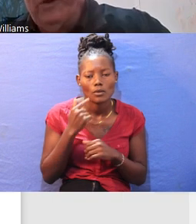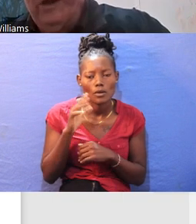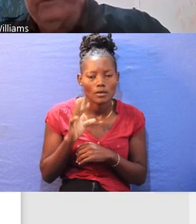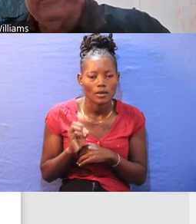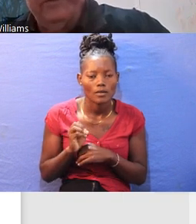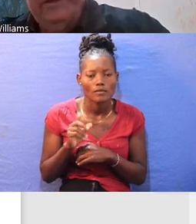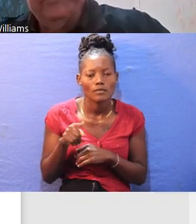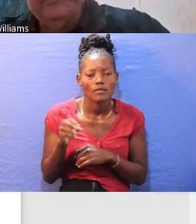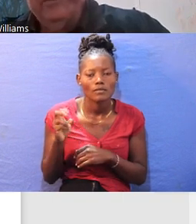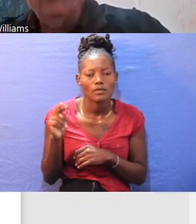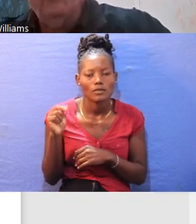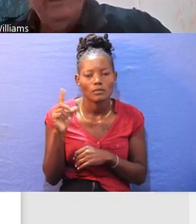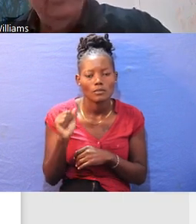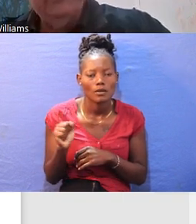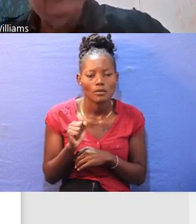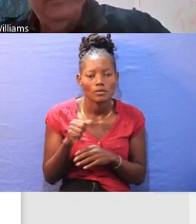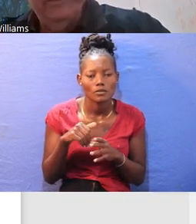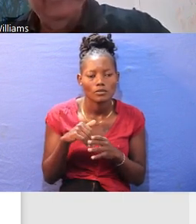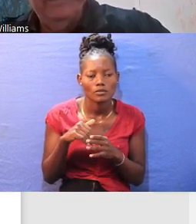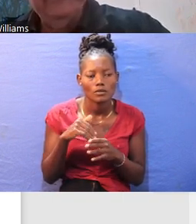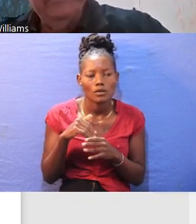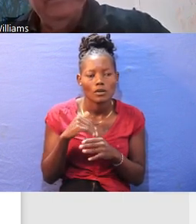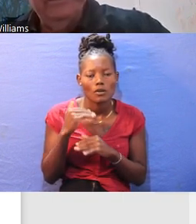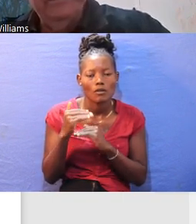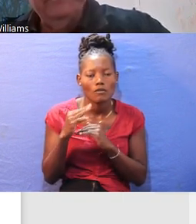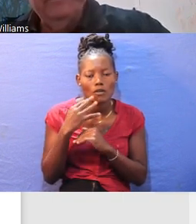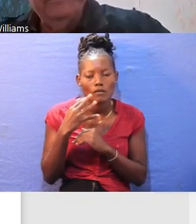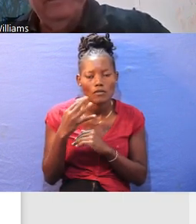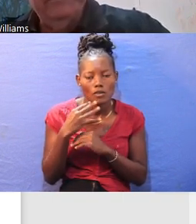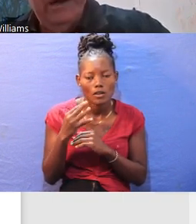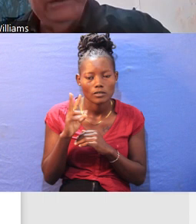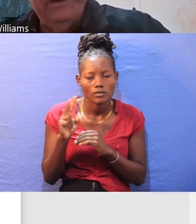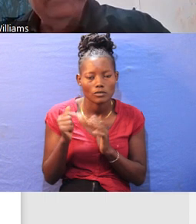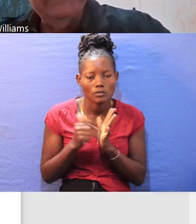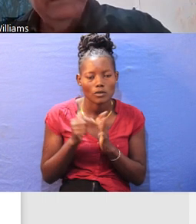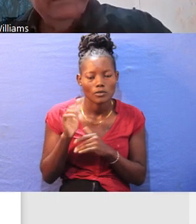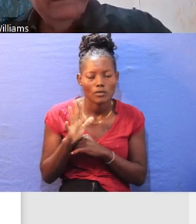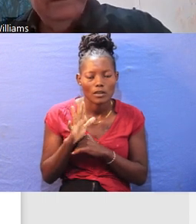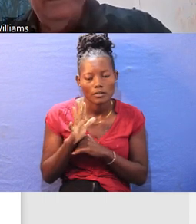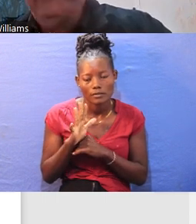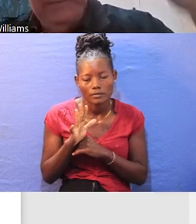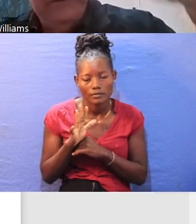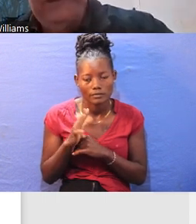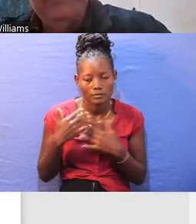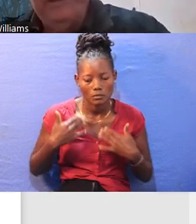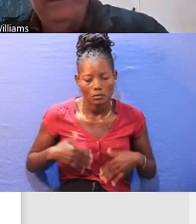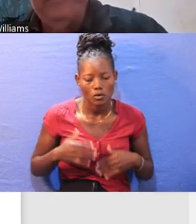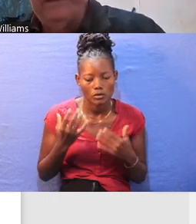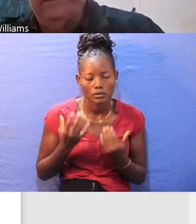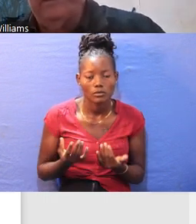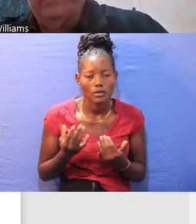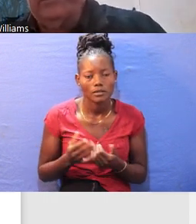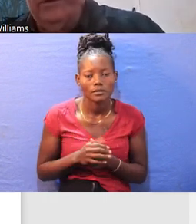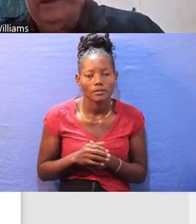over 400. So he was well over 2.5 body weight. Female, same thing. I've